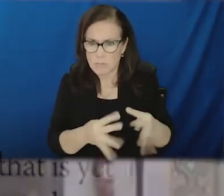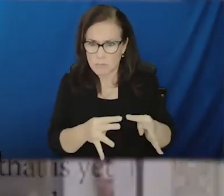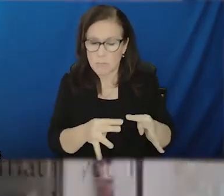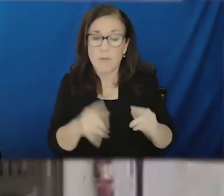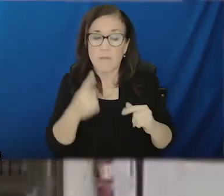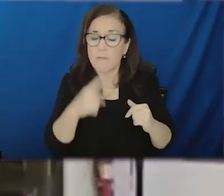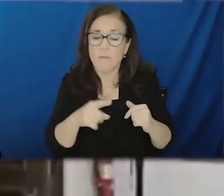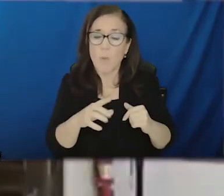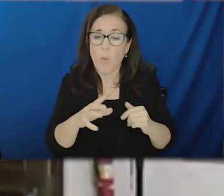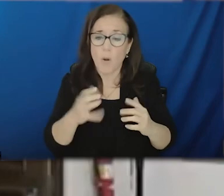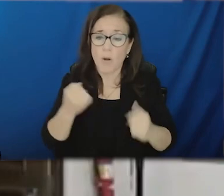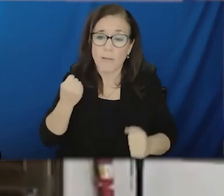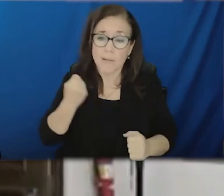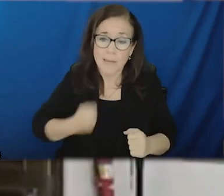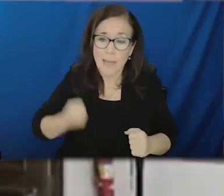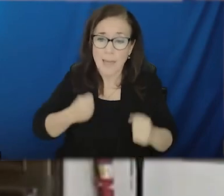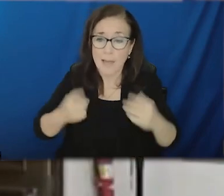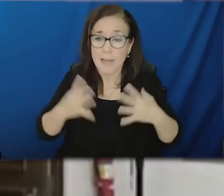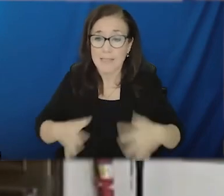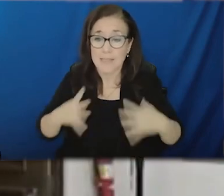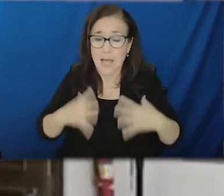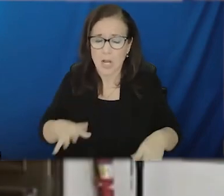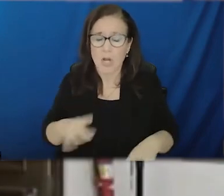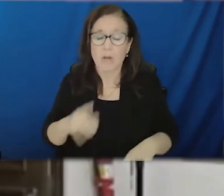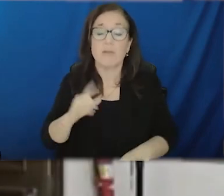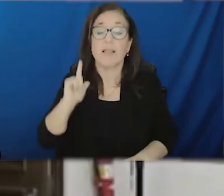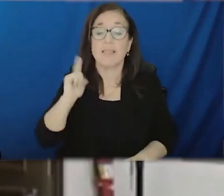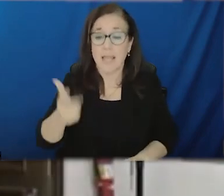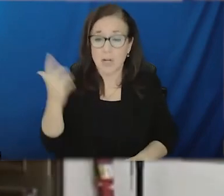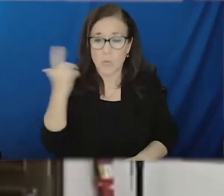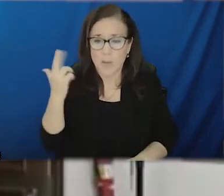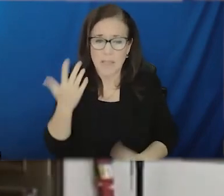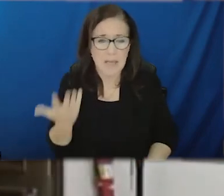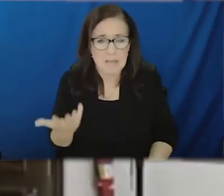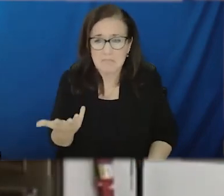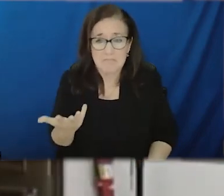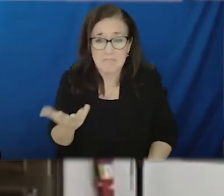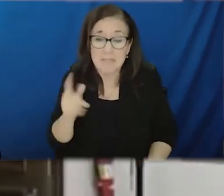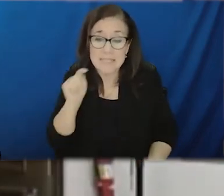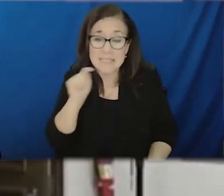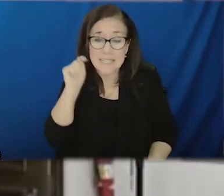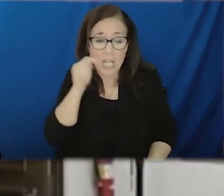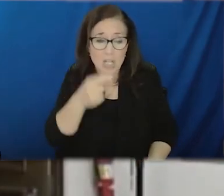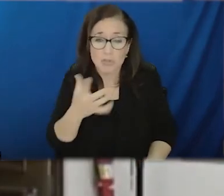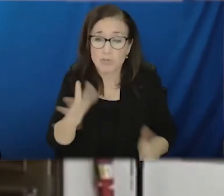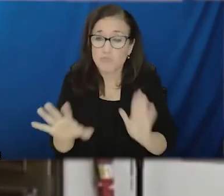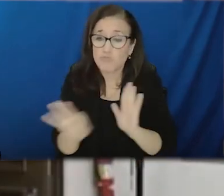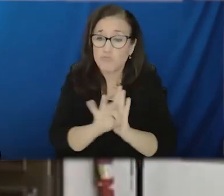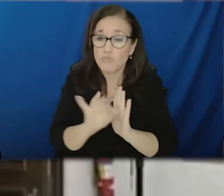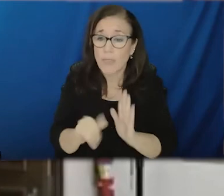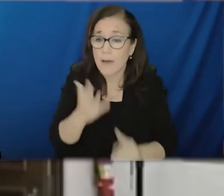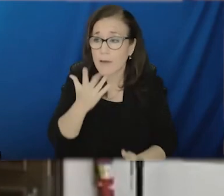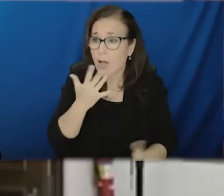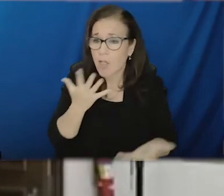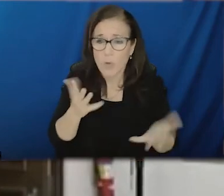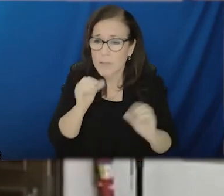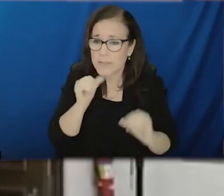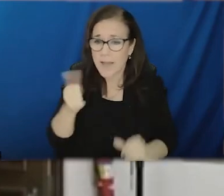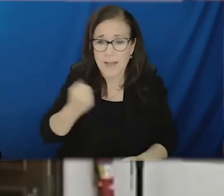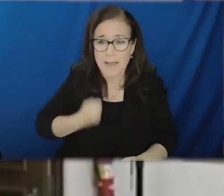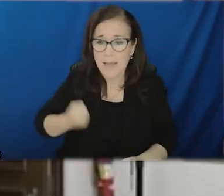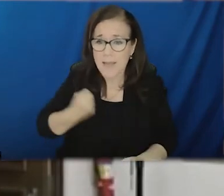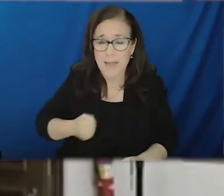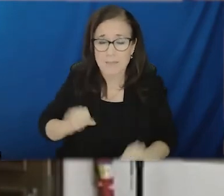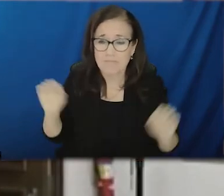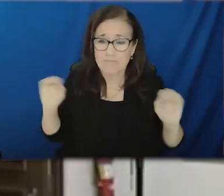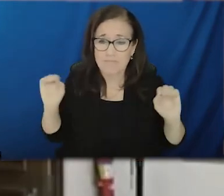merely student fashion choices that teenagers make. And so, and also I want to